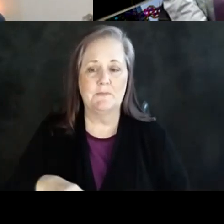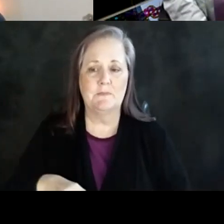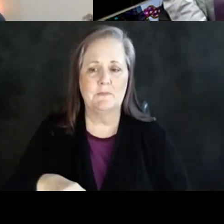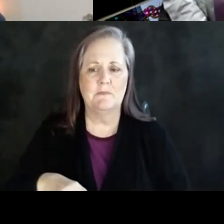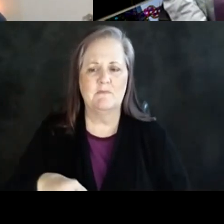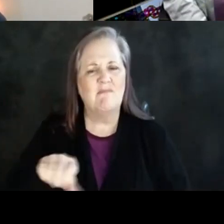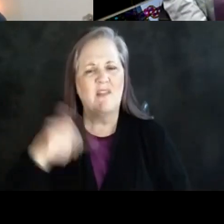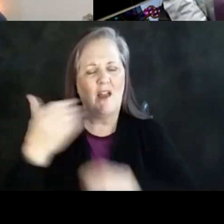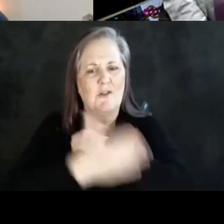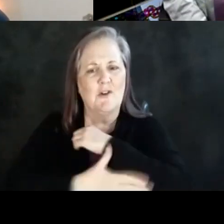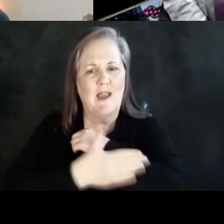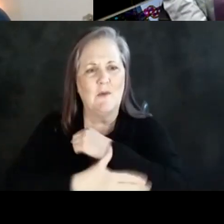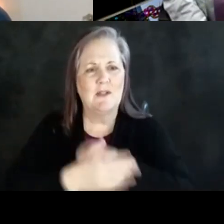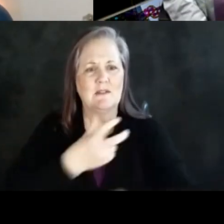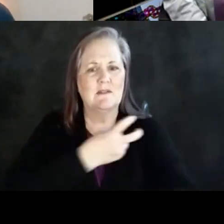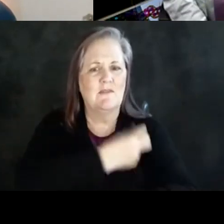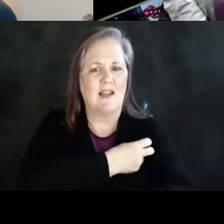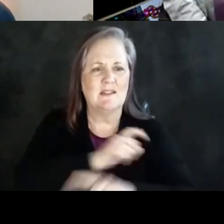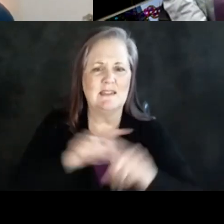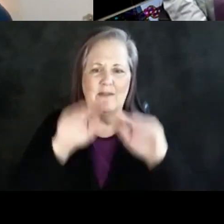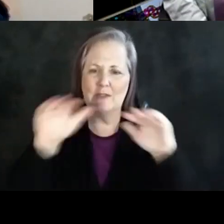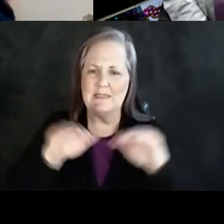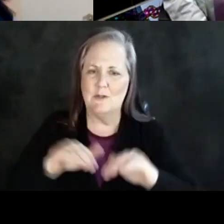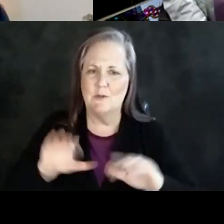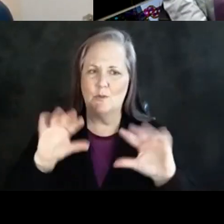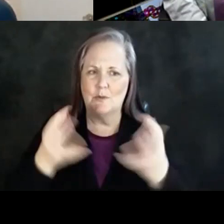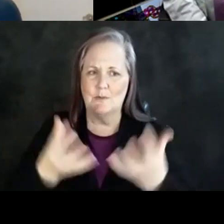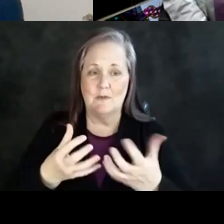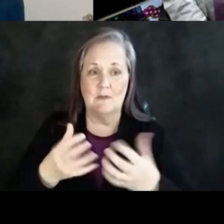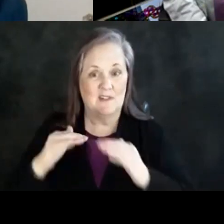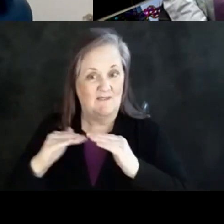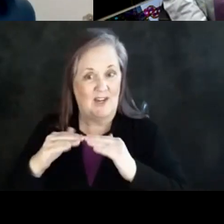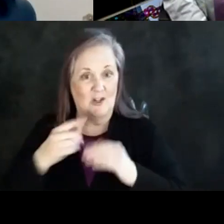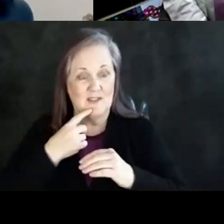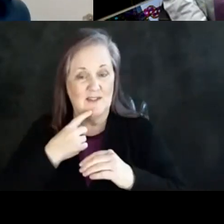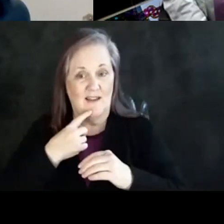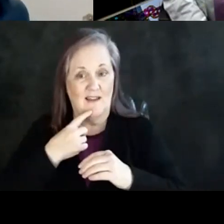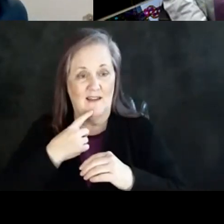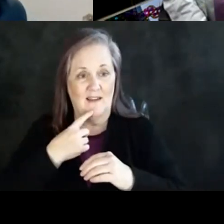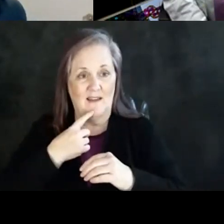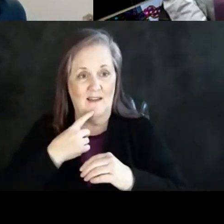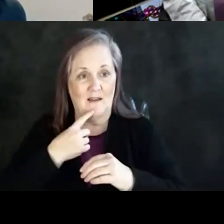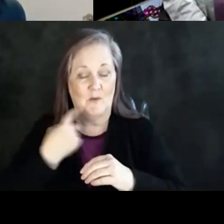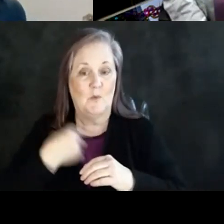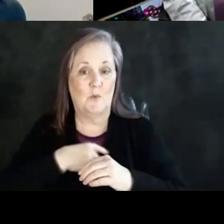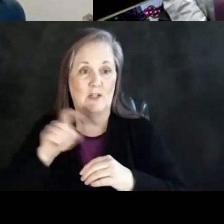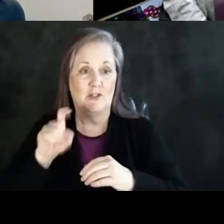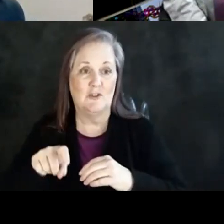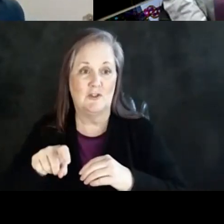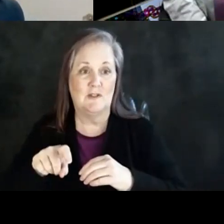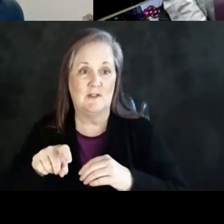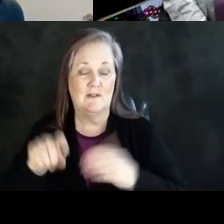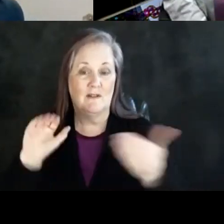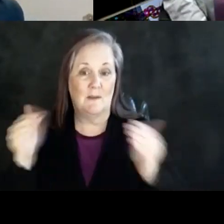other counties are vaccinating different tier groups. Is it fair to say that we should